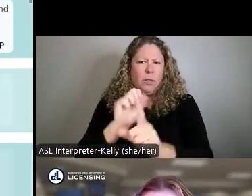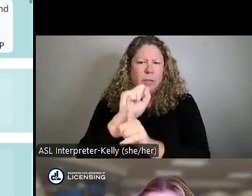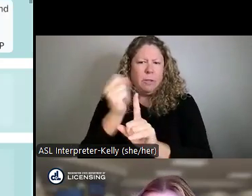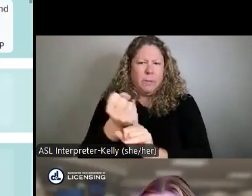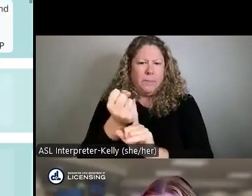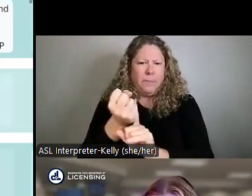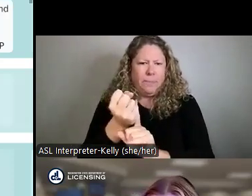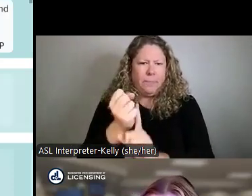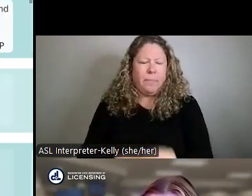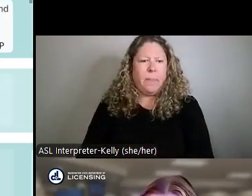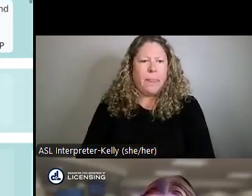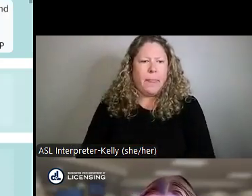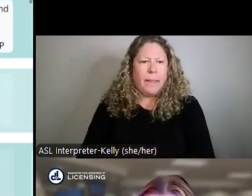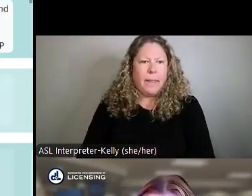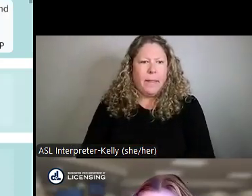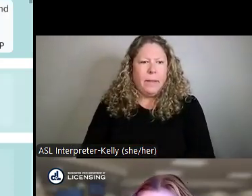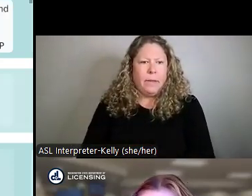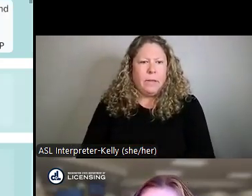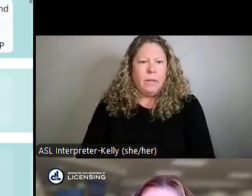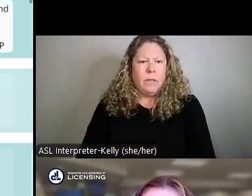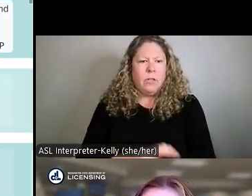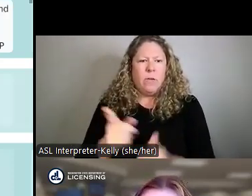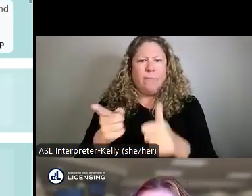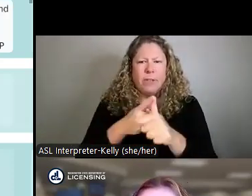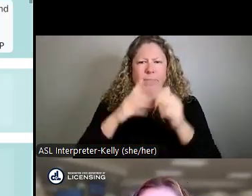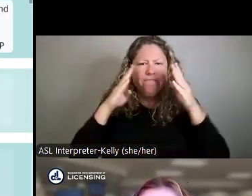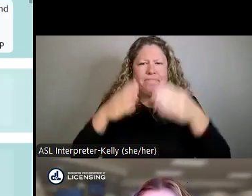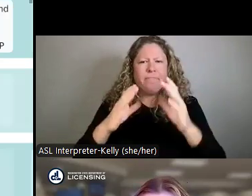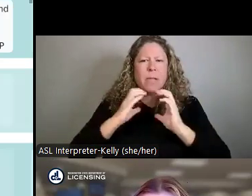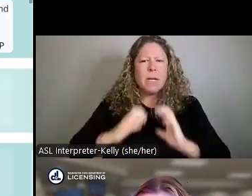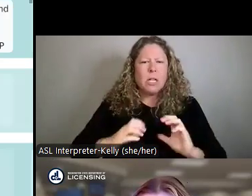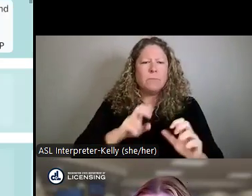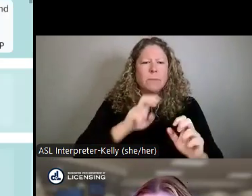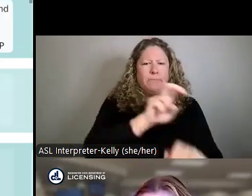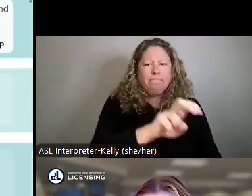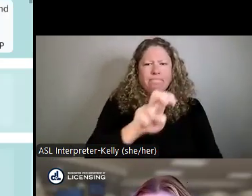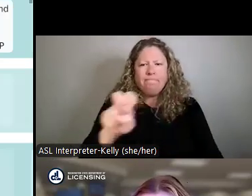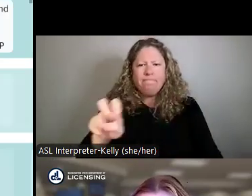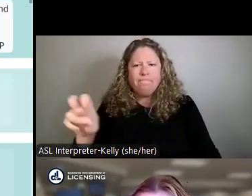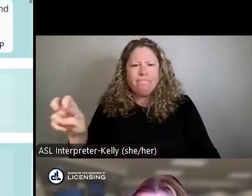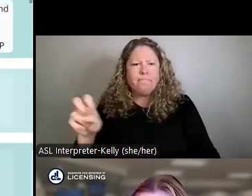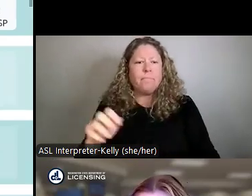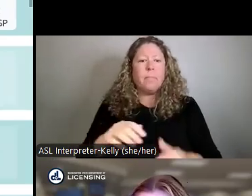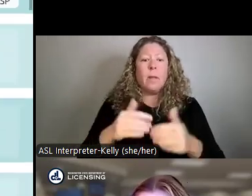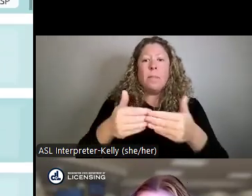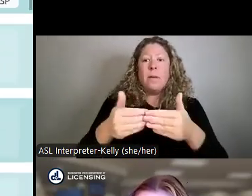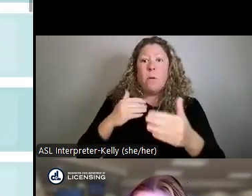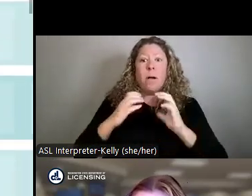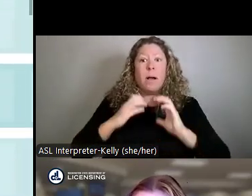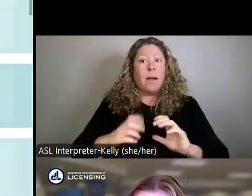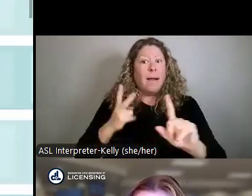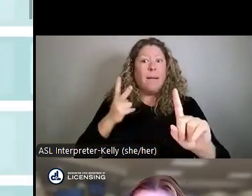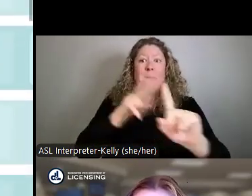go ahead and walk through the customer journey. Before the customer can even apply for a security guard